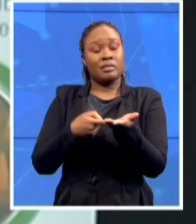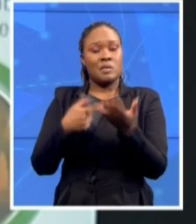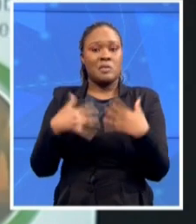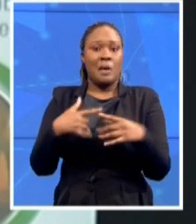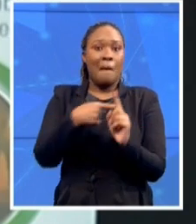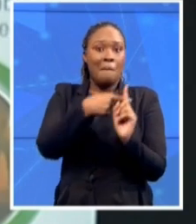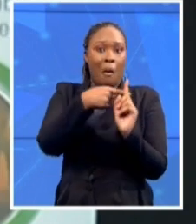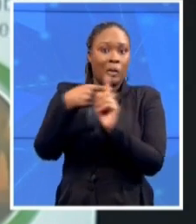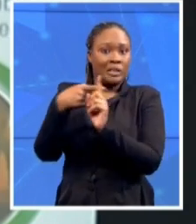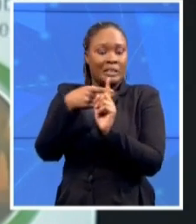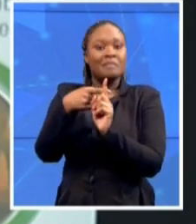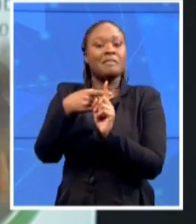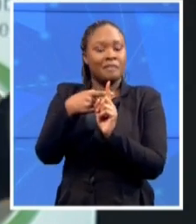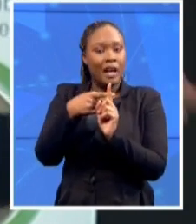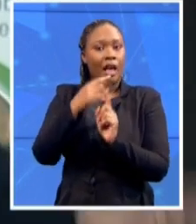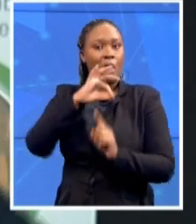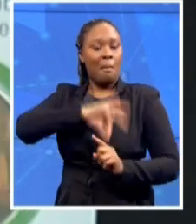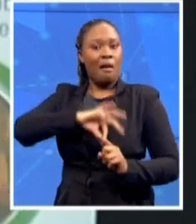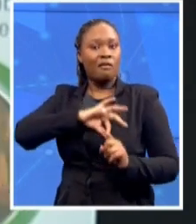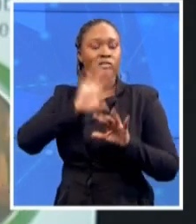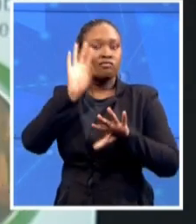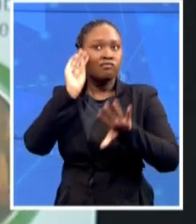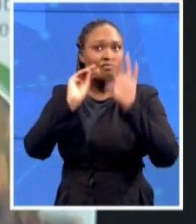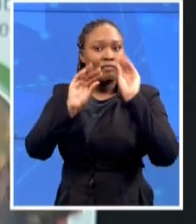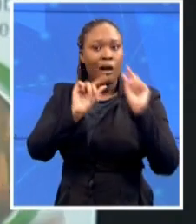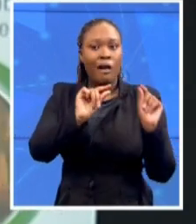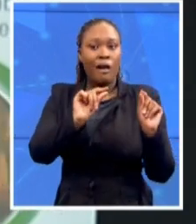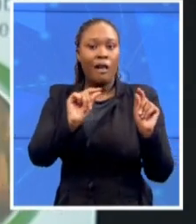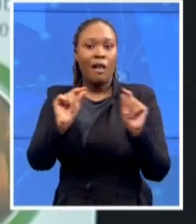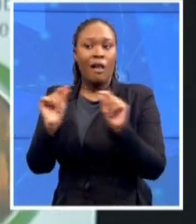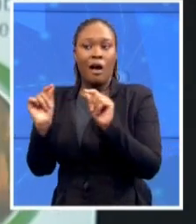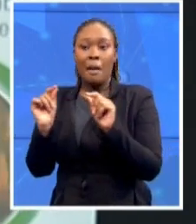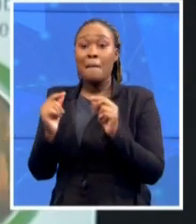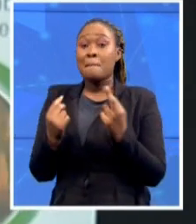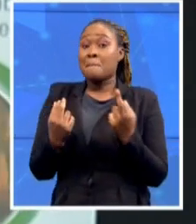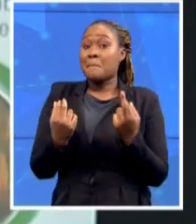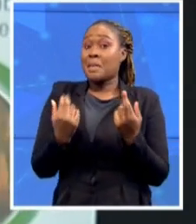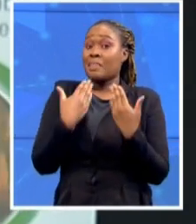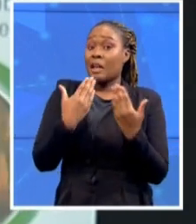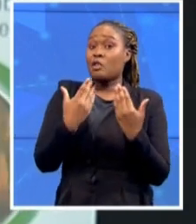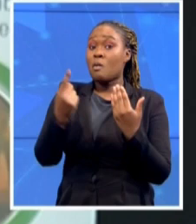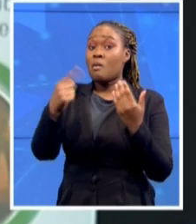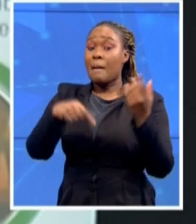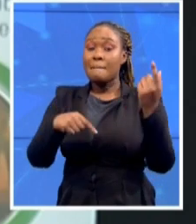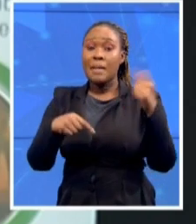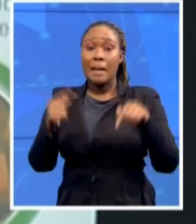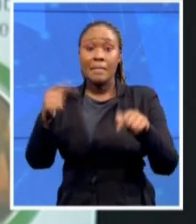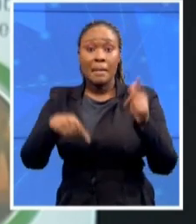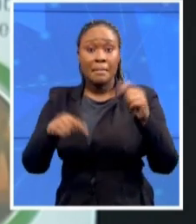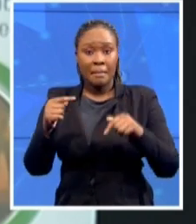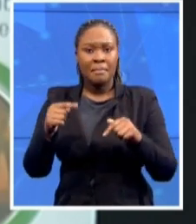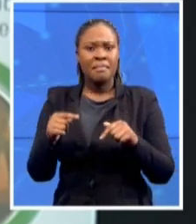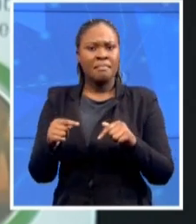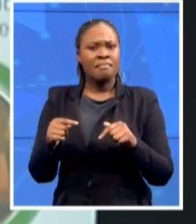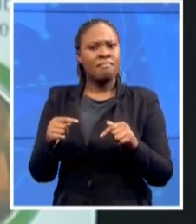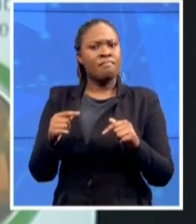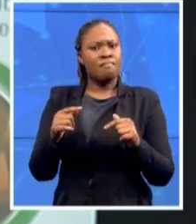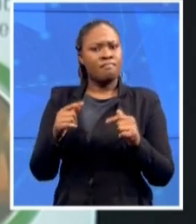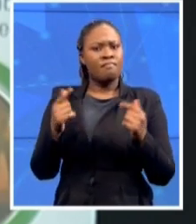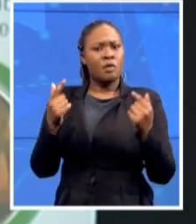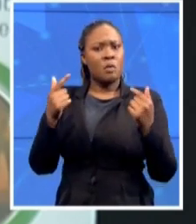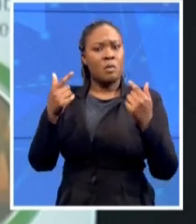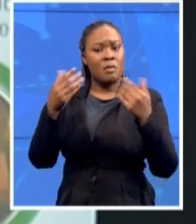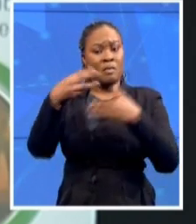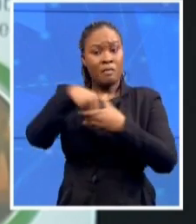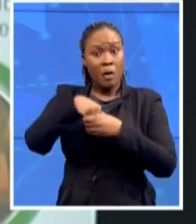industry. I want to thank you for being here and for choosing us. And thank you to the organizers for putting this